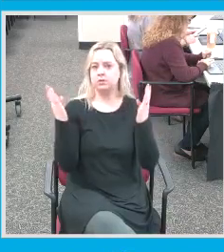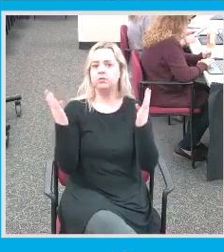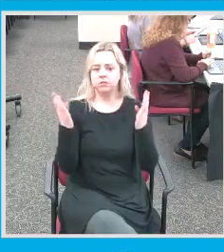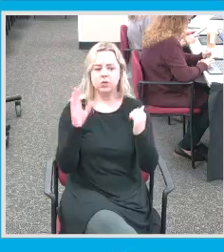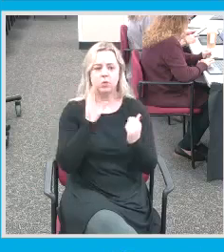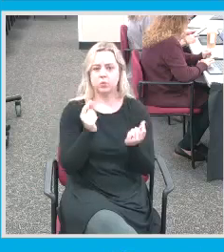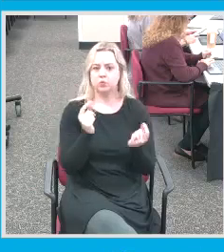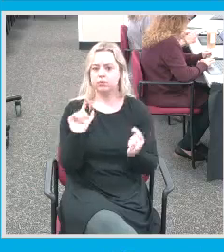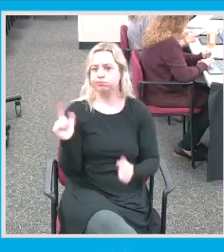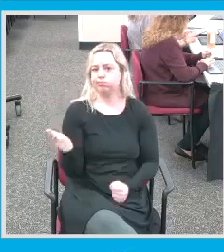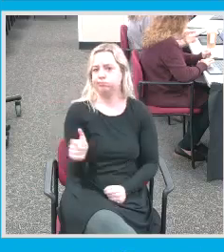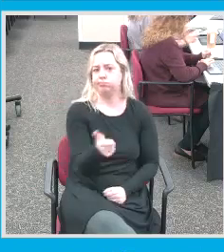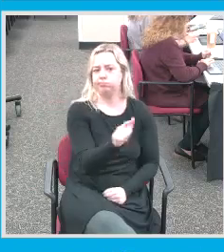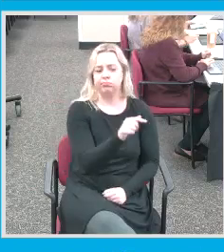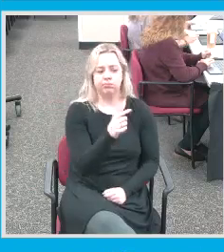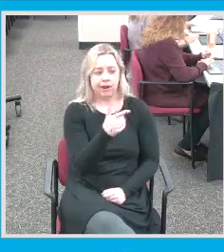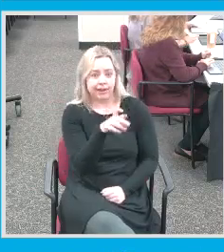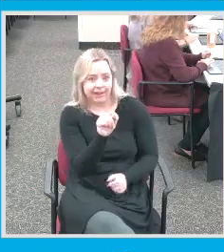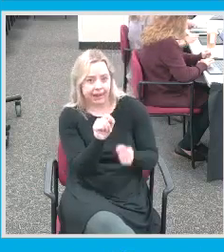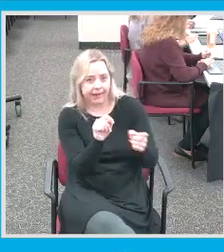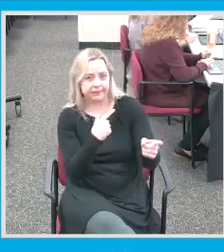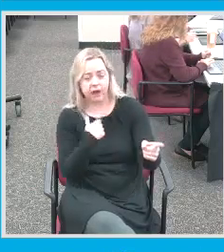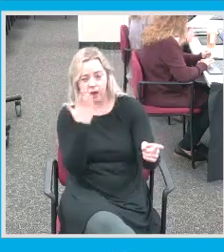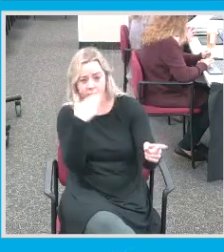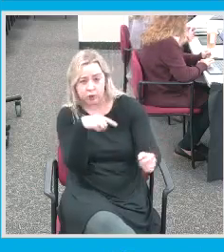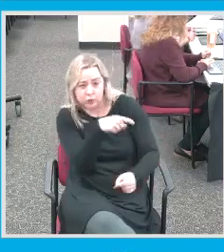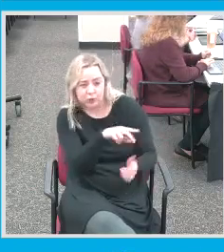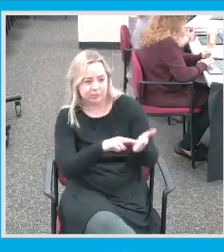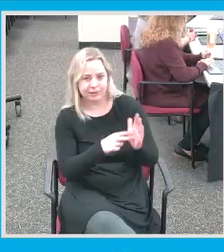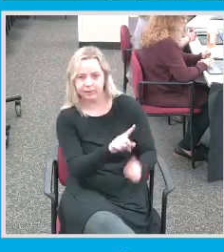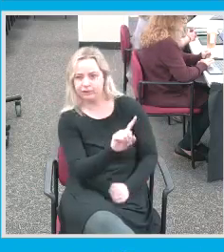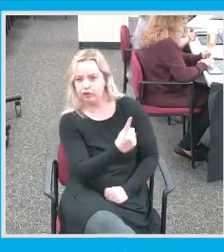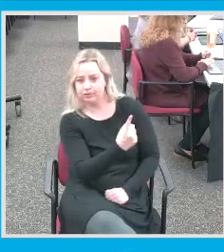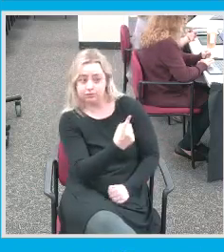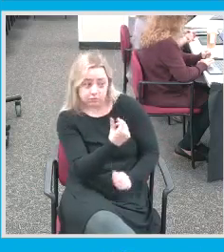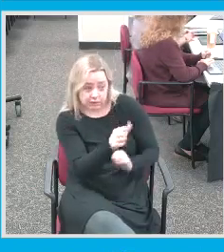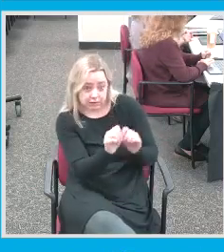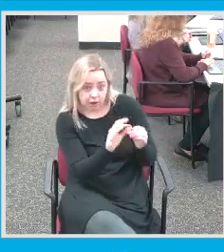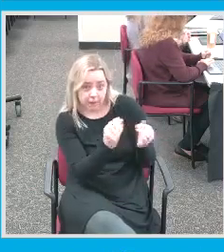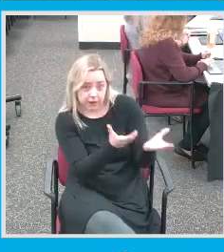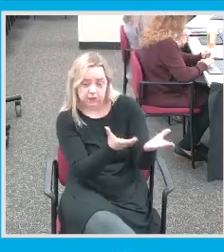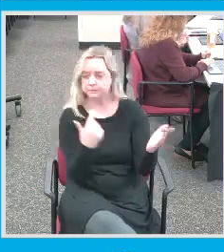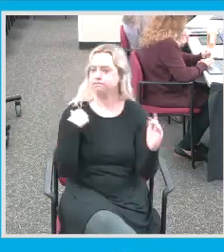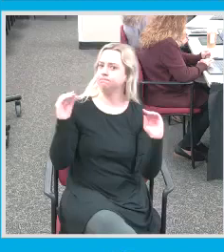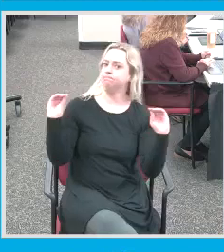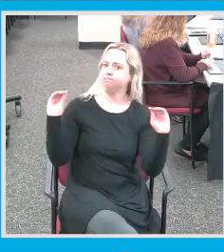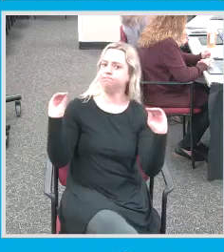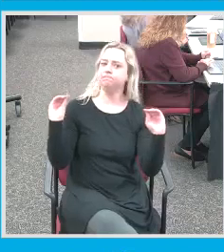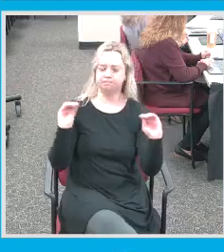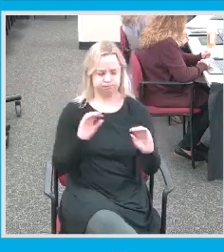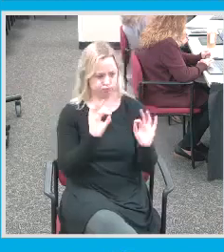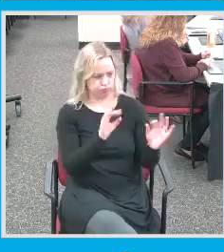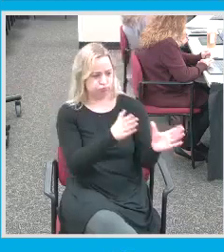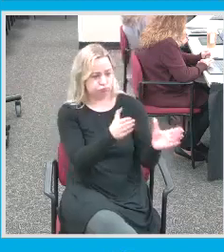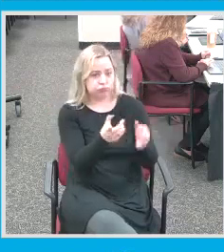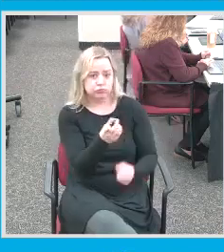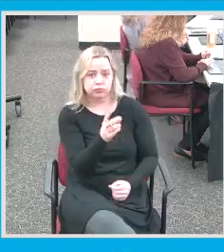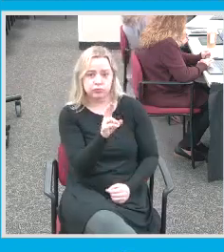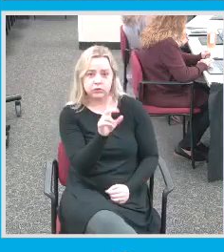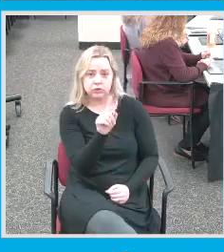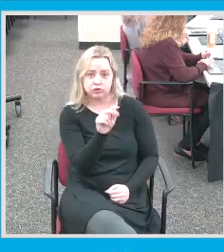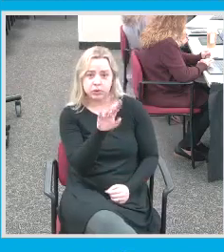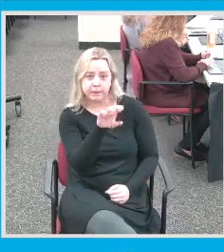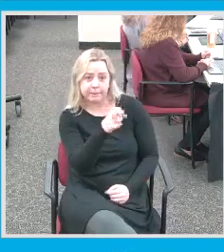room, Glant, since I forgot you. I'm going to start with you first. Do you have any comments for the board? Not at this time. Okay, thank you. Dr. Turbush.